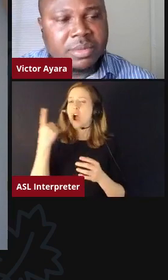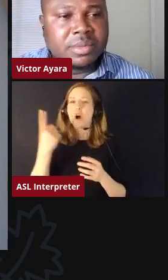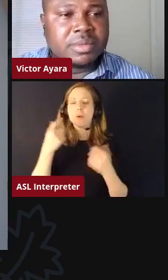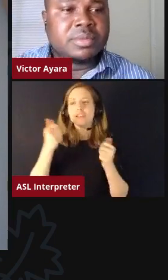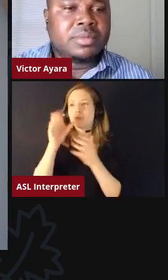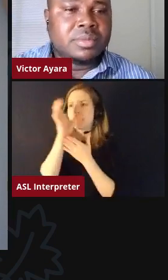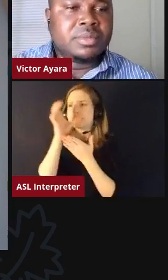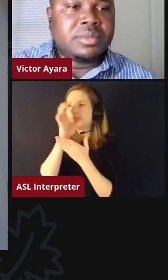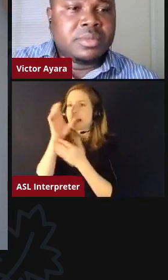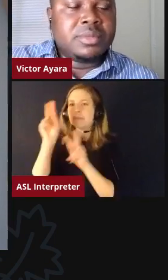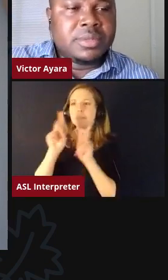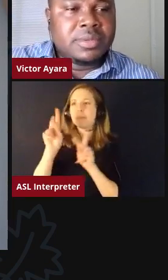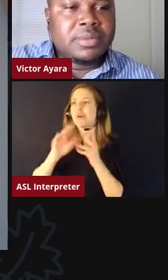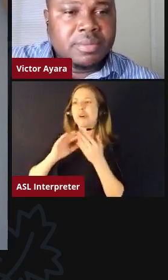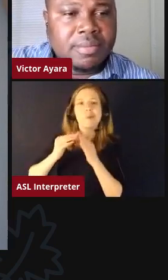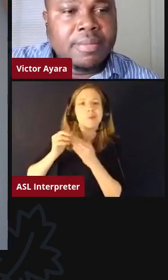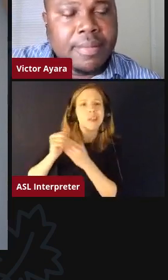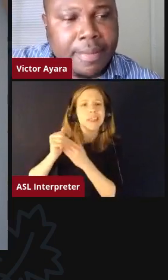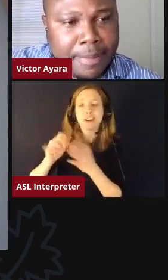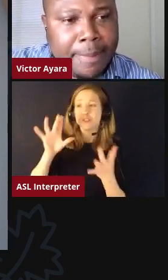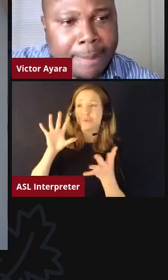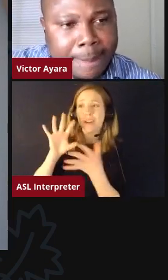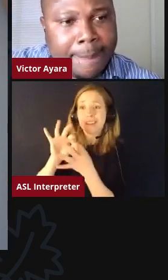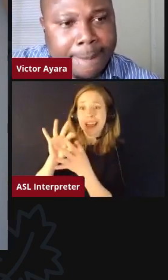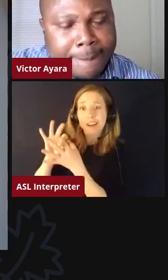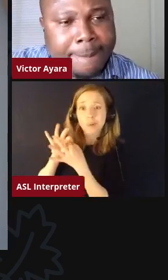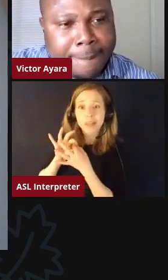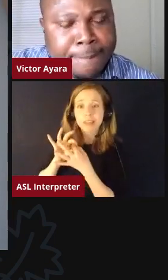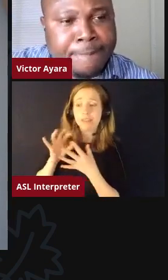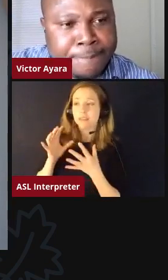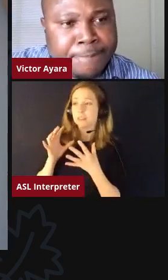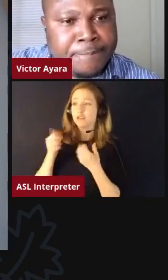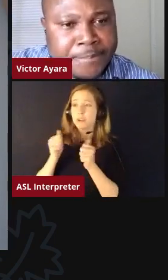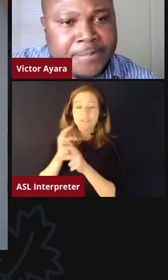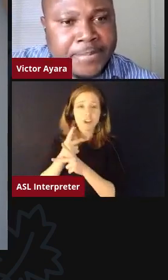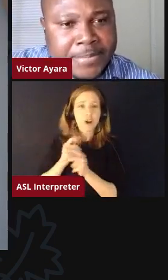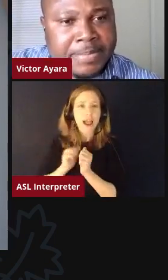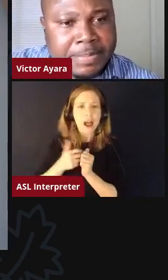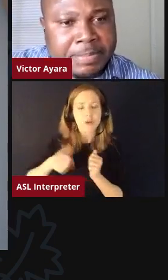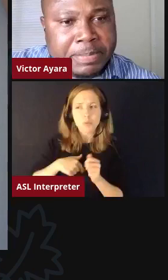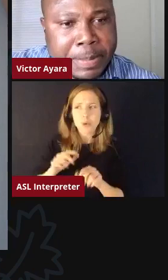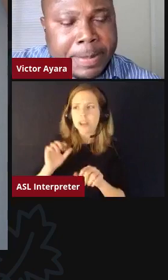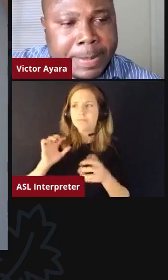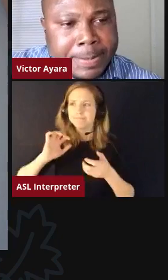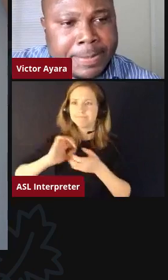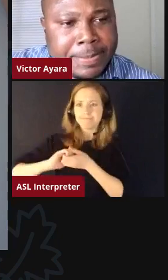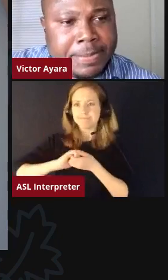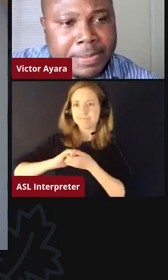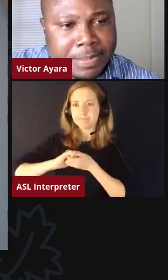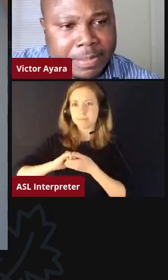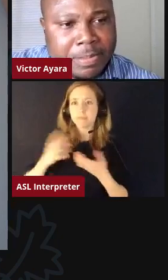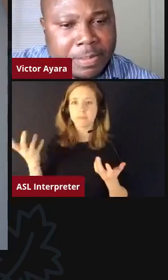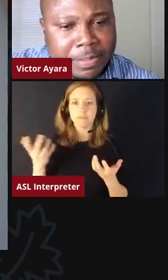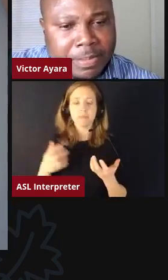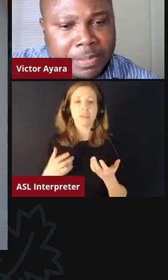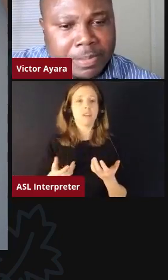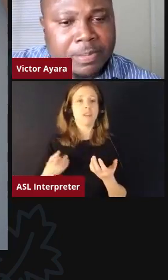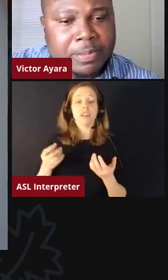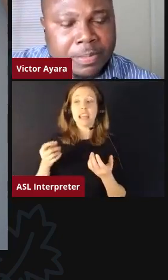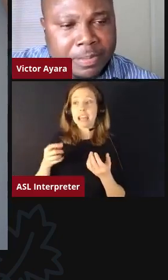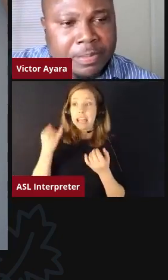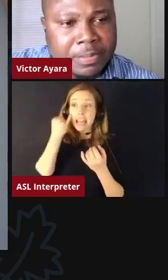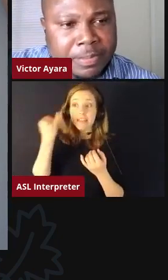types to try and figure out where we can work. Or if you're an individual yourself who says, I would like to engage with my